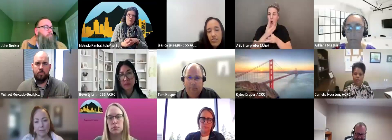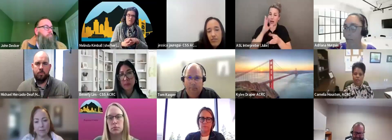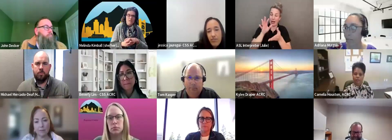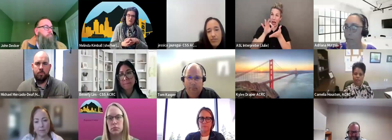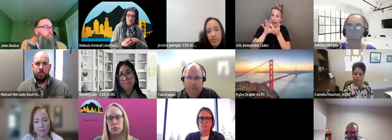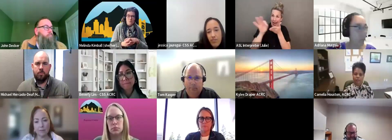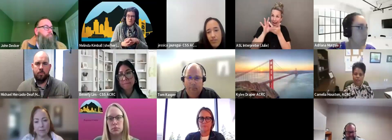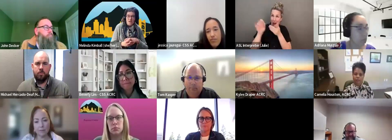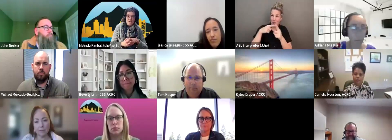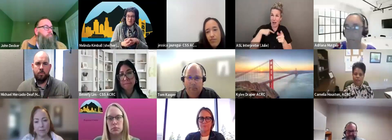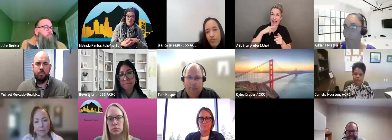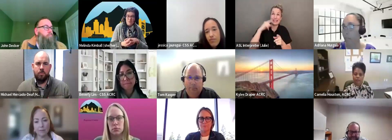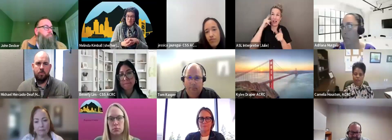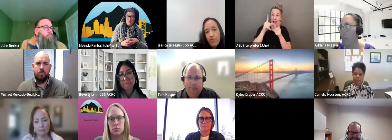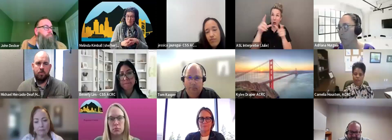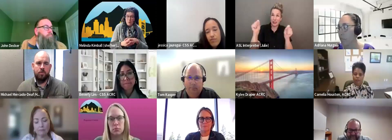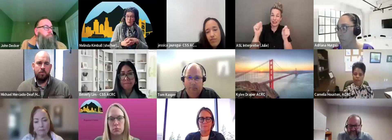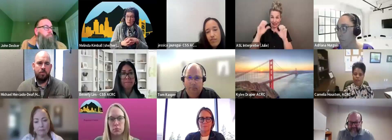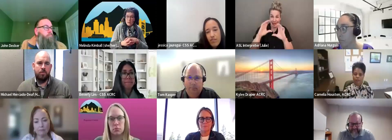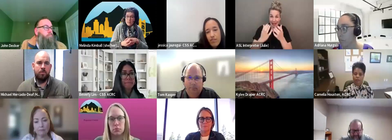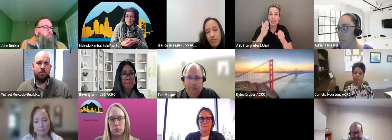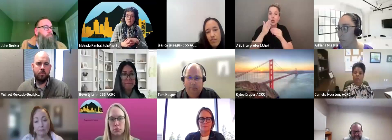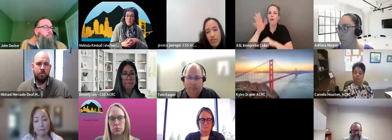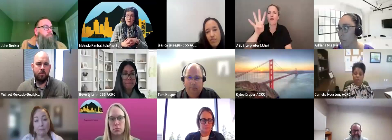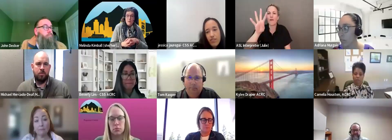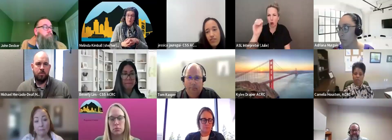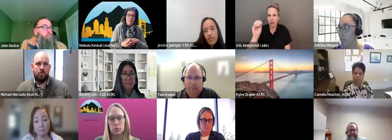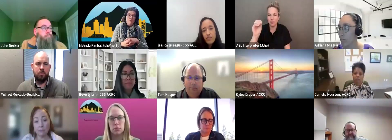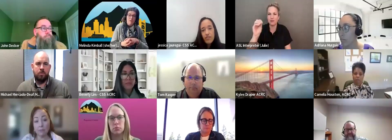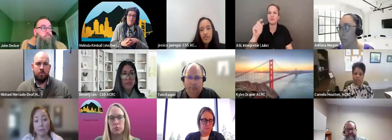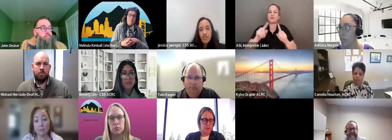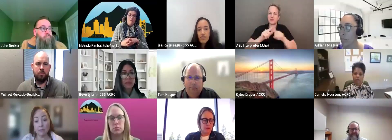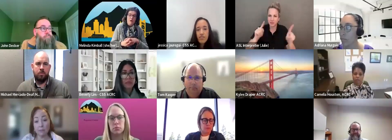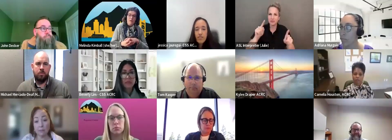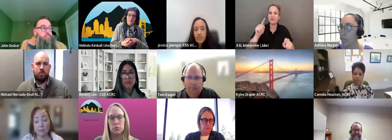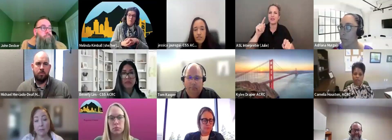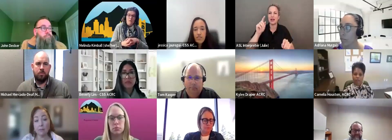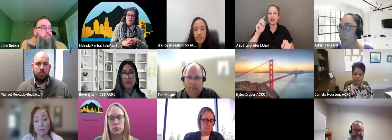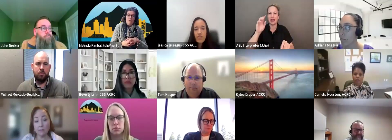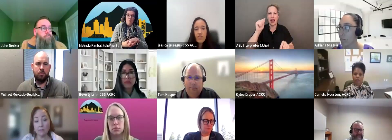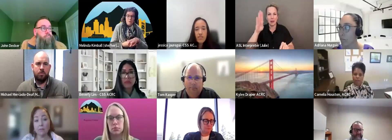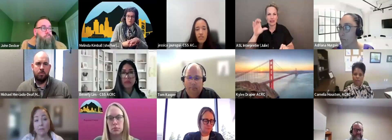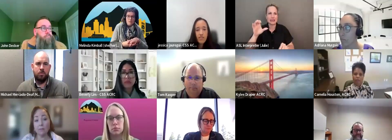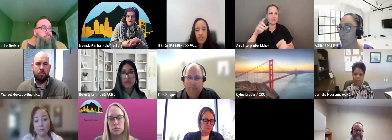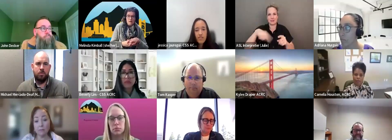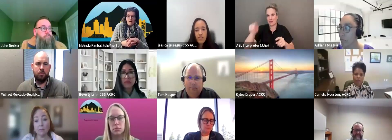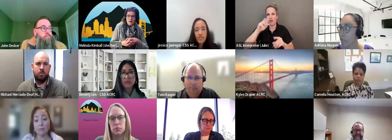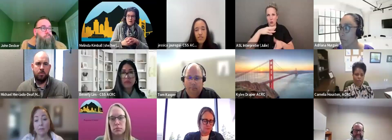deaf linguistics class was like over 40 different manual alphabets documented around the